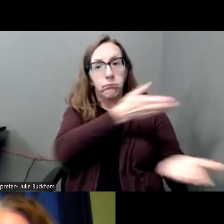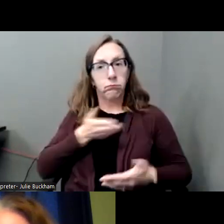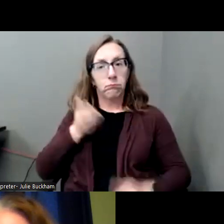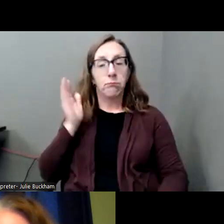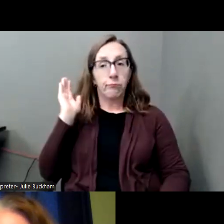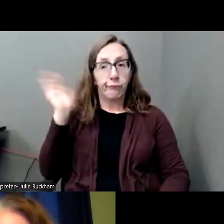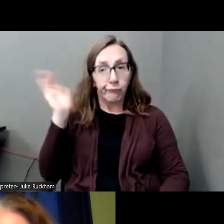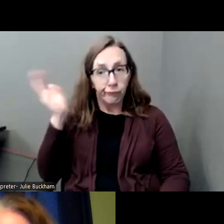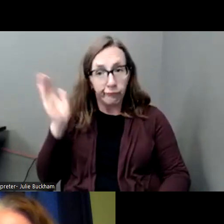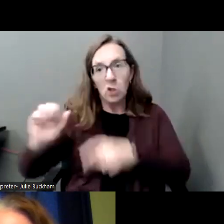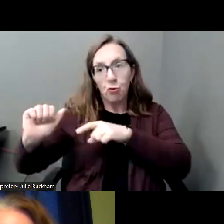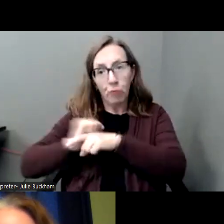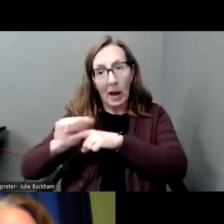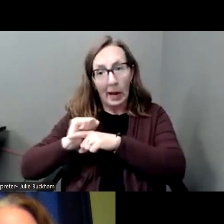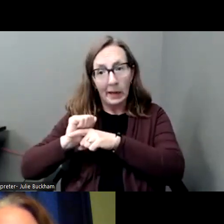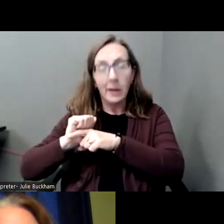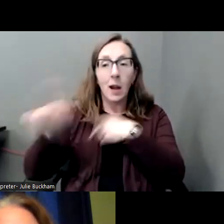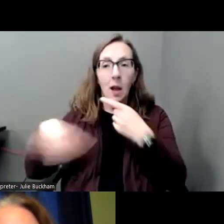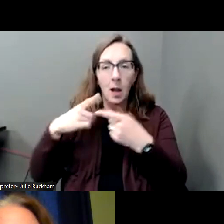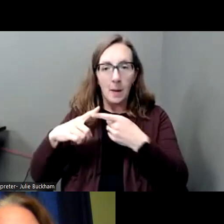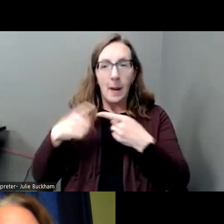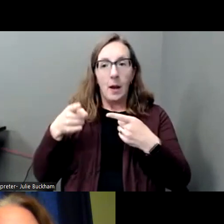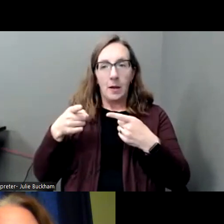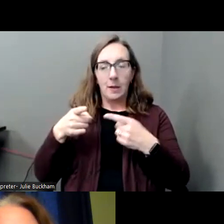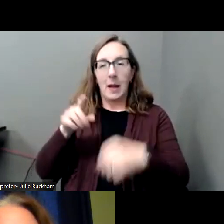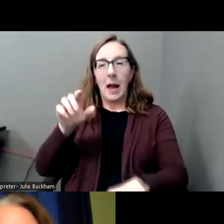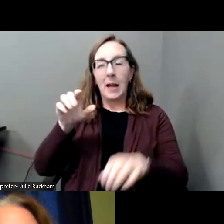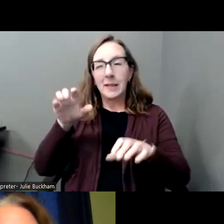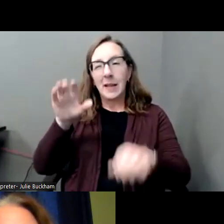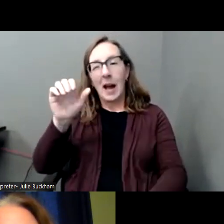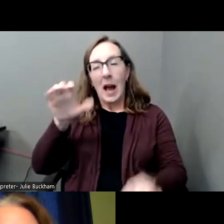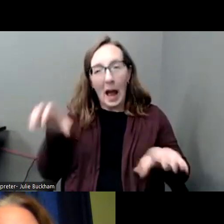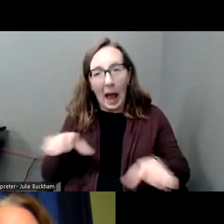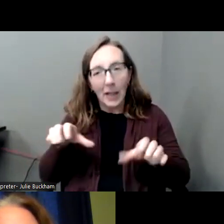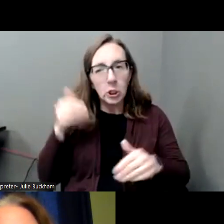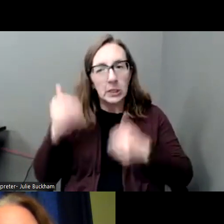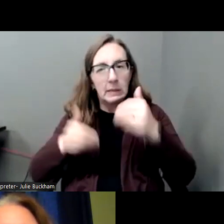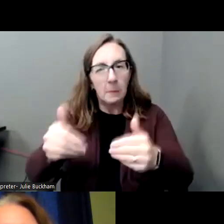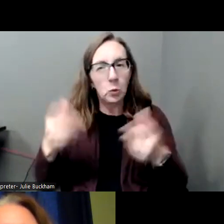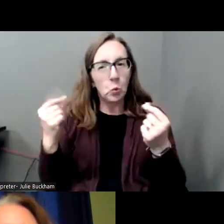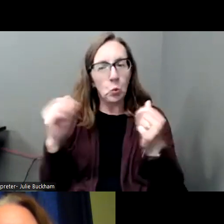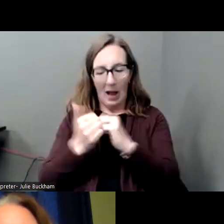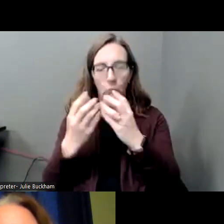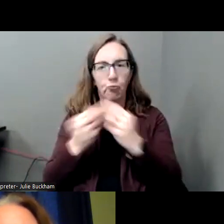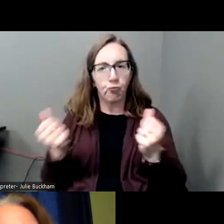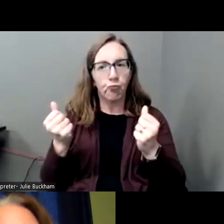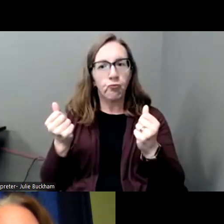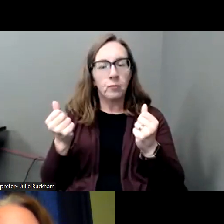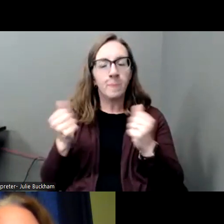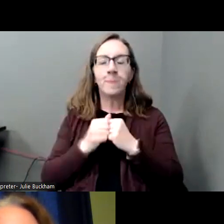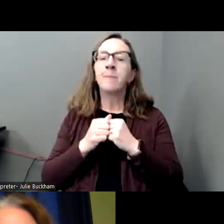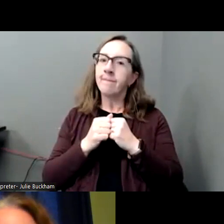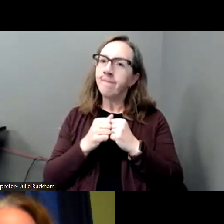presentation on how to develop action steps to address those needs. A lot of good things emerged from